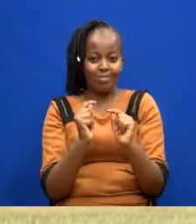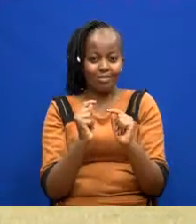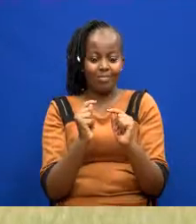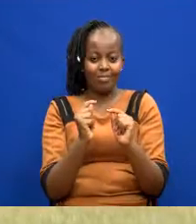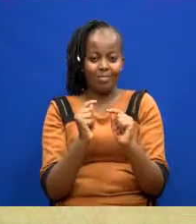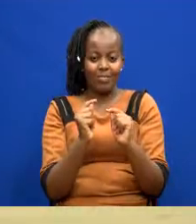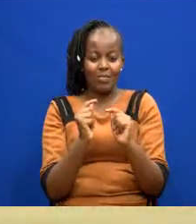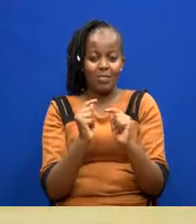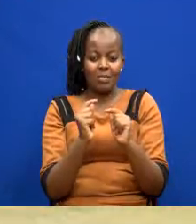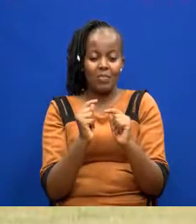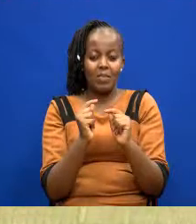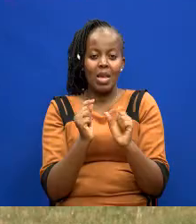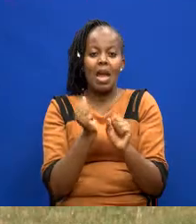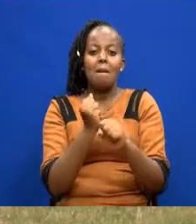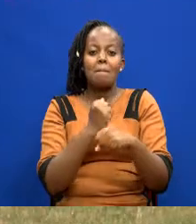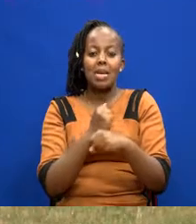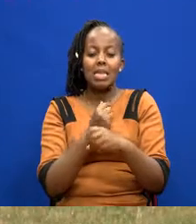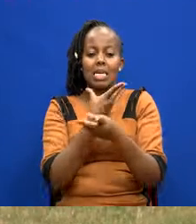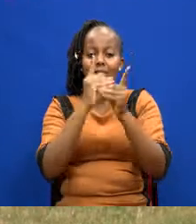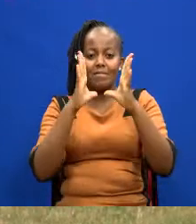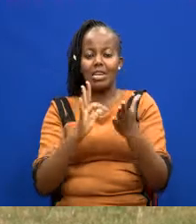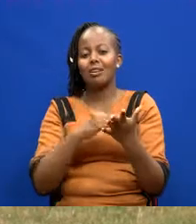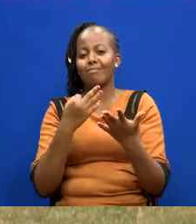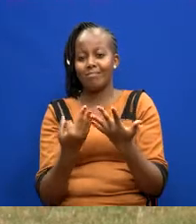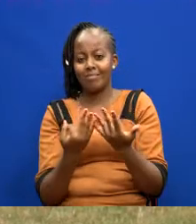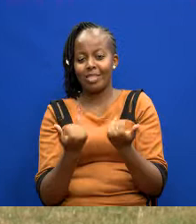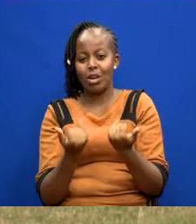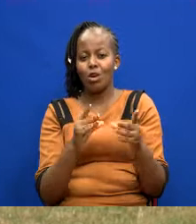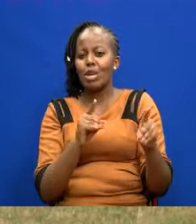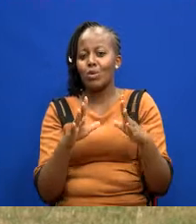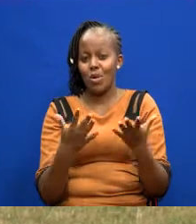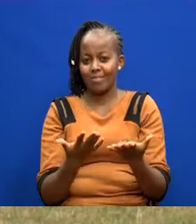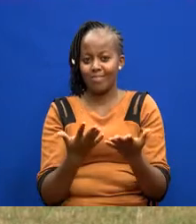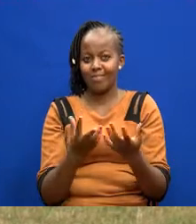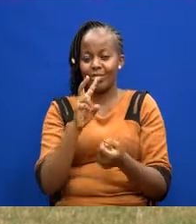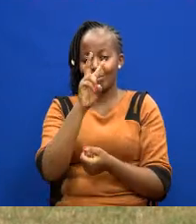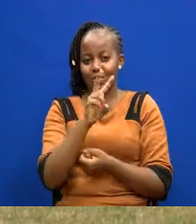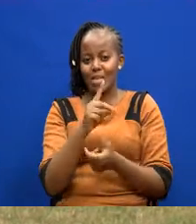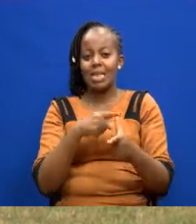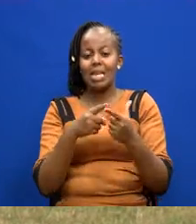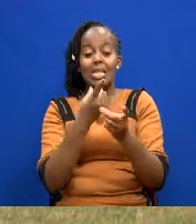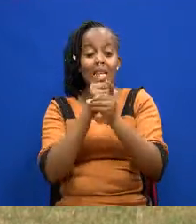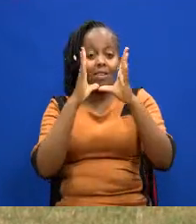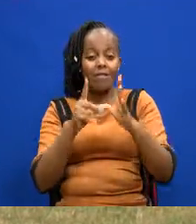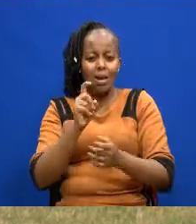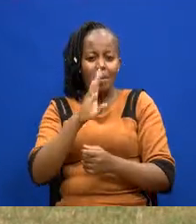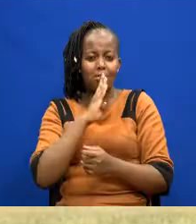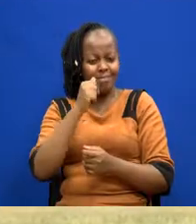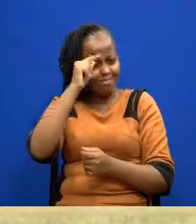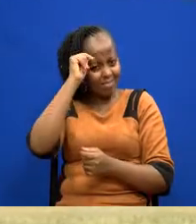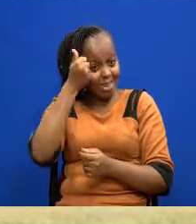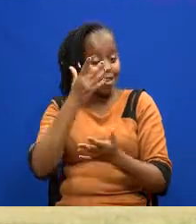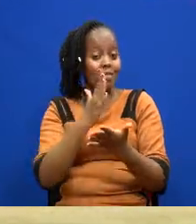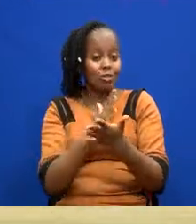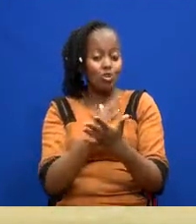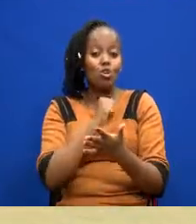and beat the defender. How will they beat the defender? Through passing. The defender has to be very